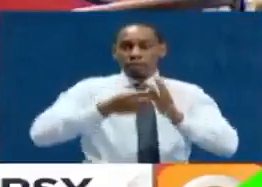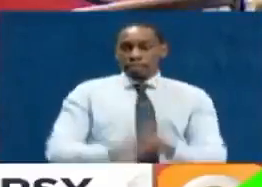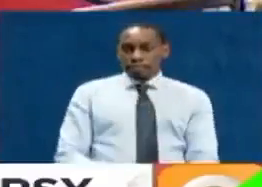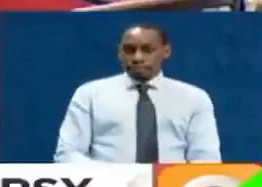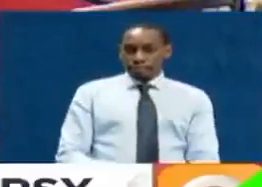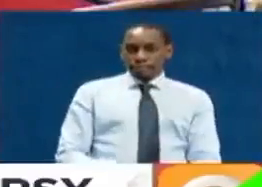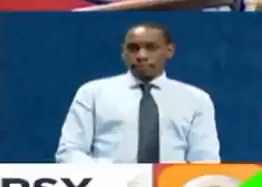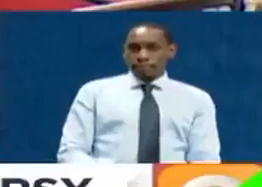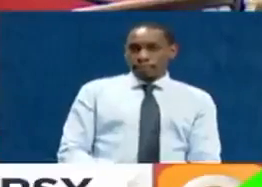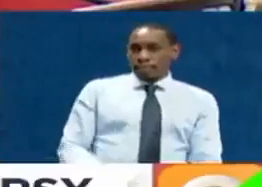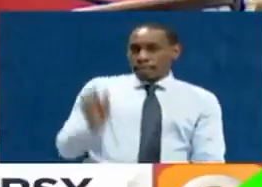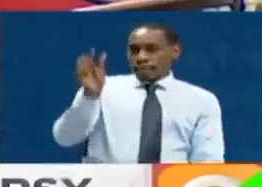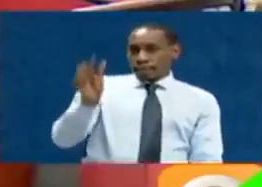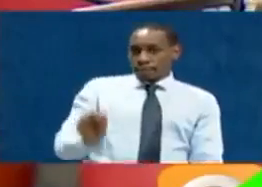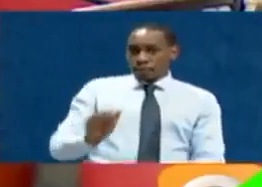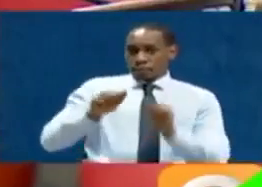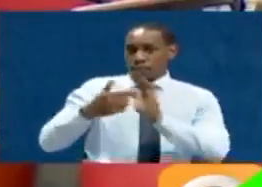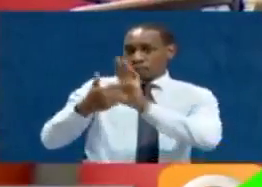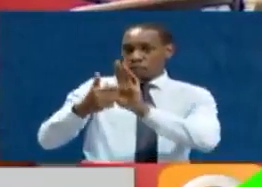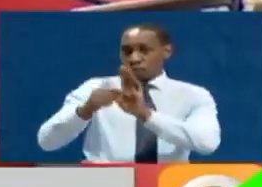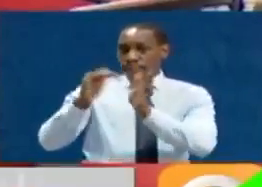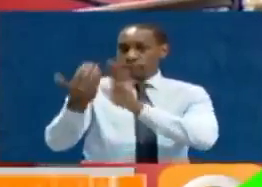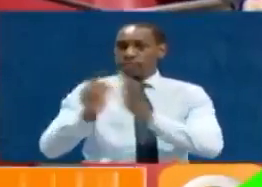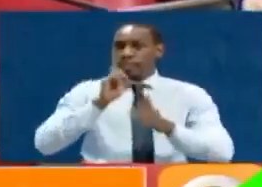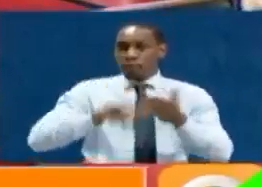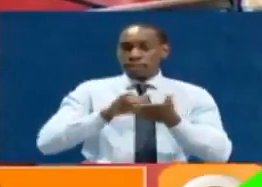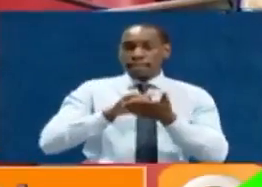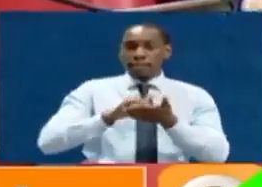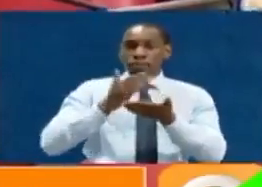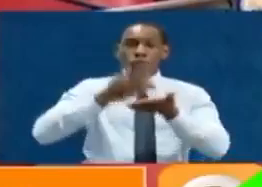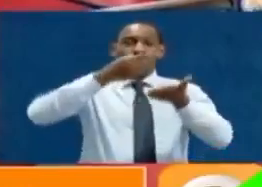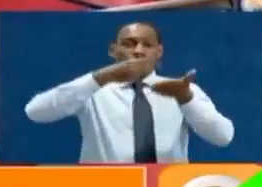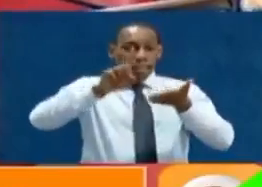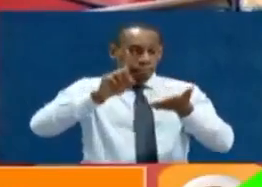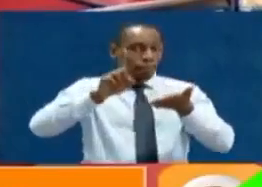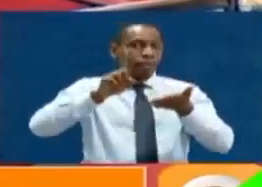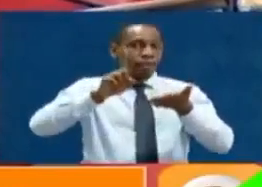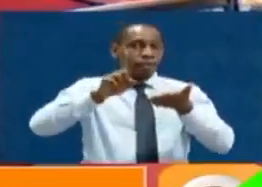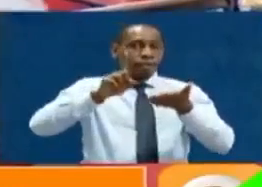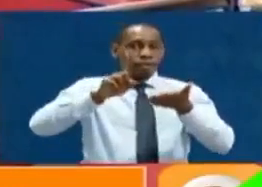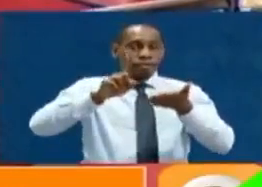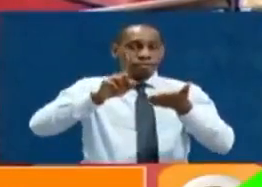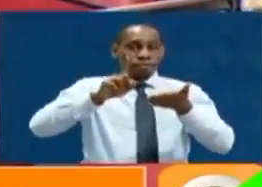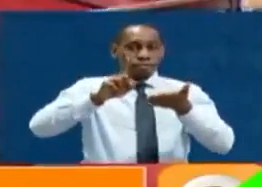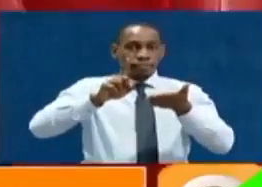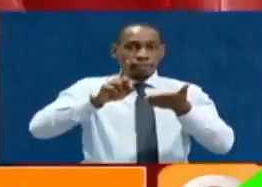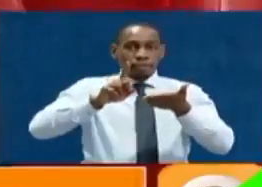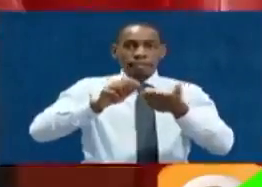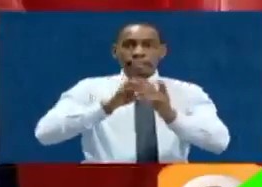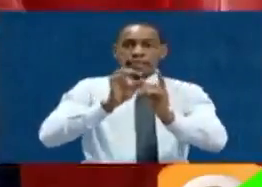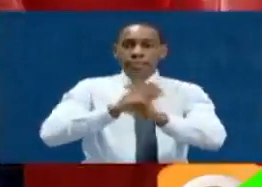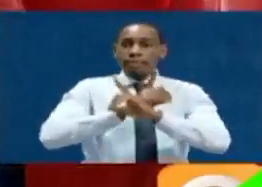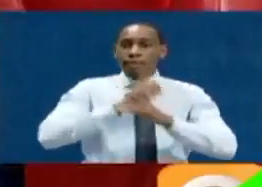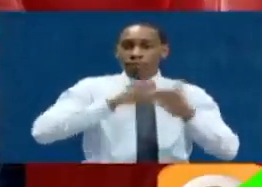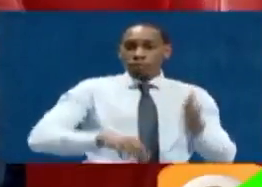somebody can show this to your face and say, you cleared the mess contracts. What would be your